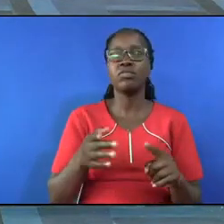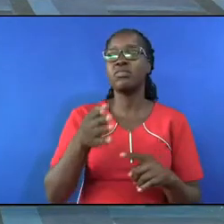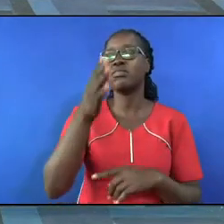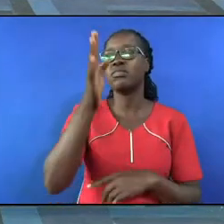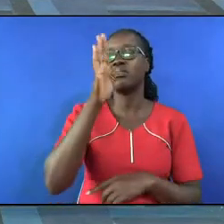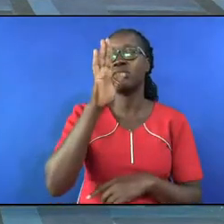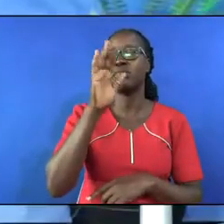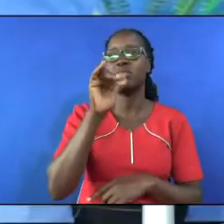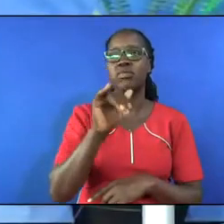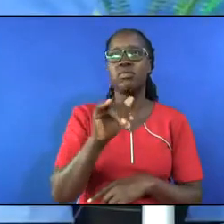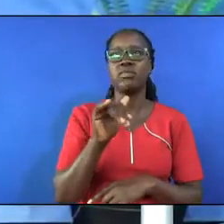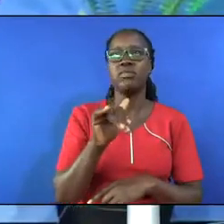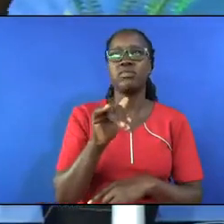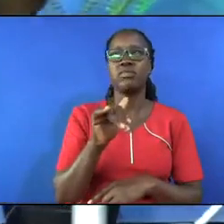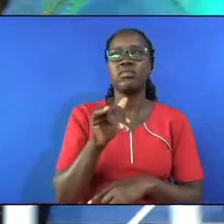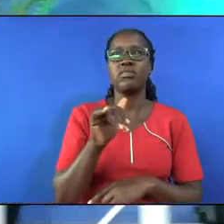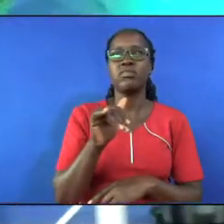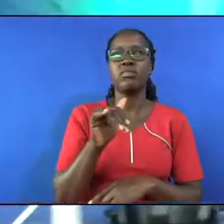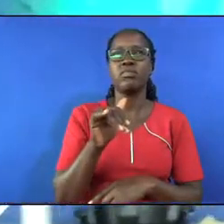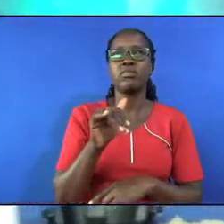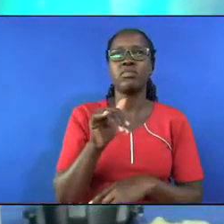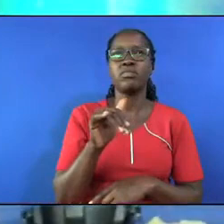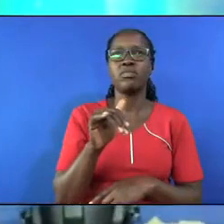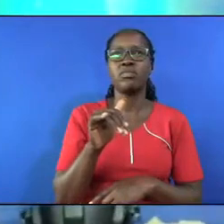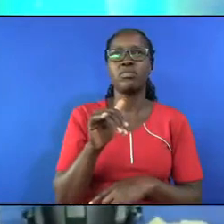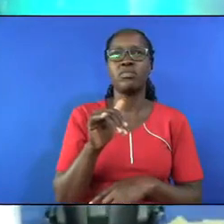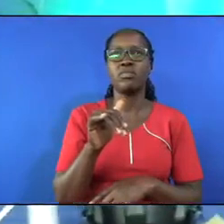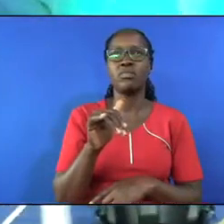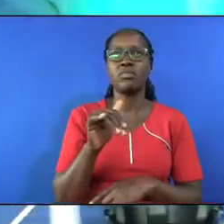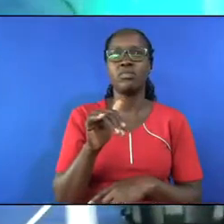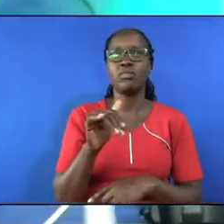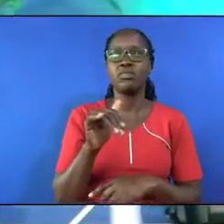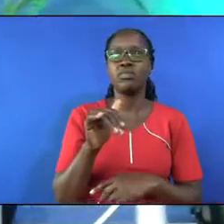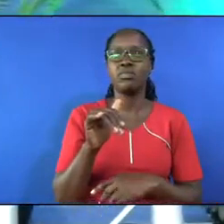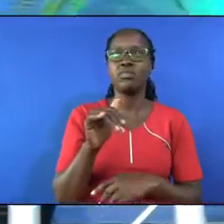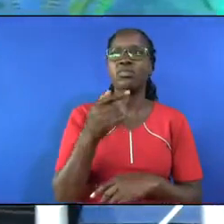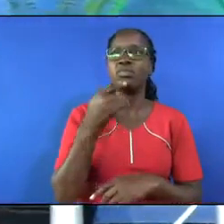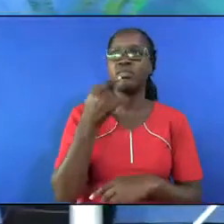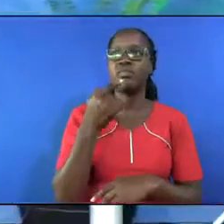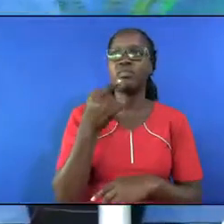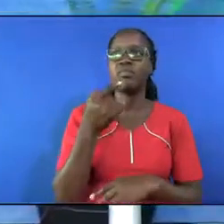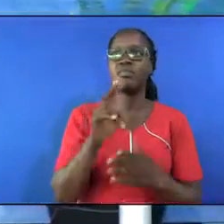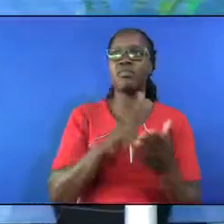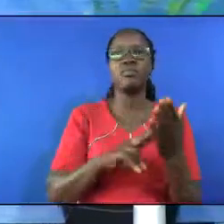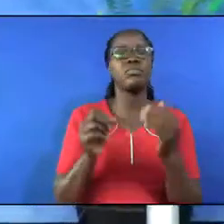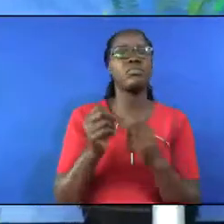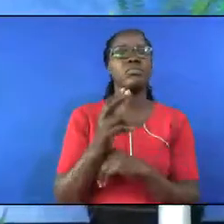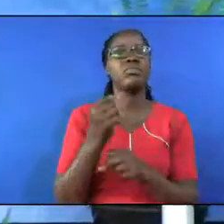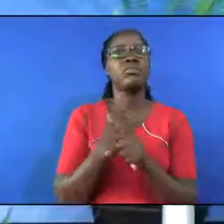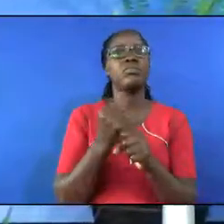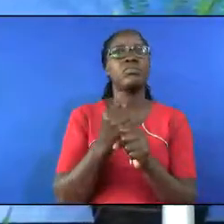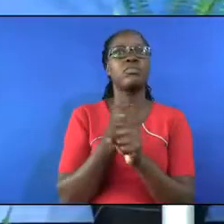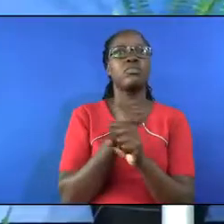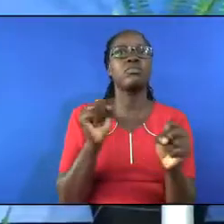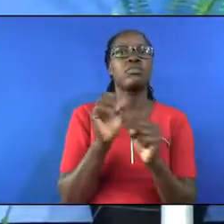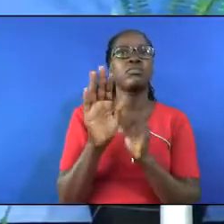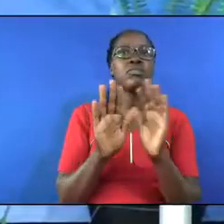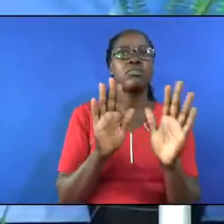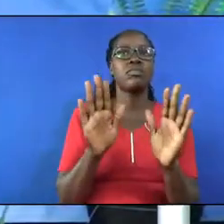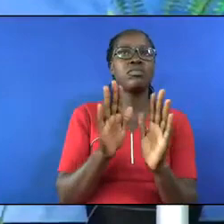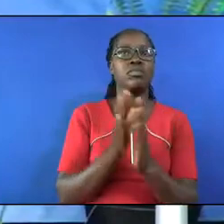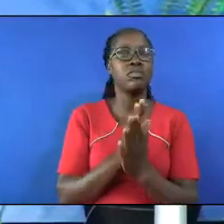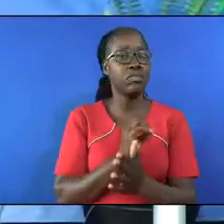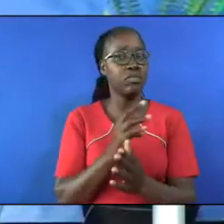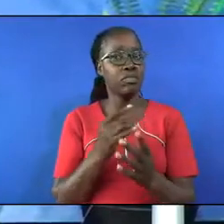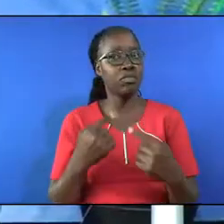God, that is Philippians chapter 2, verse 12 and 13. It tells you in verse 12 to work out your salvation with fear and